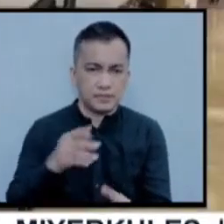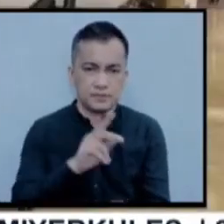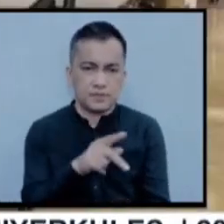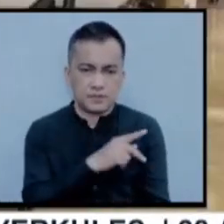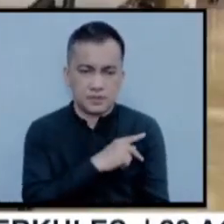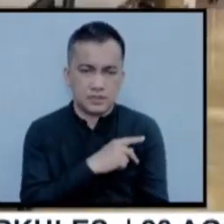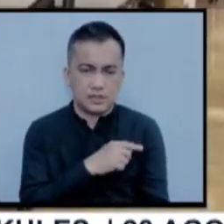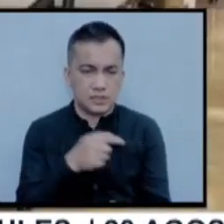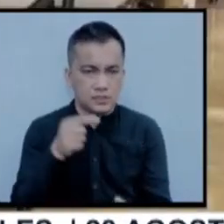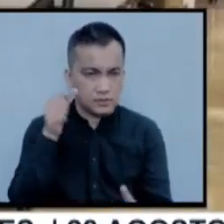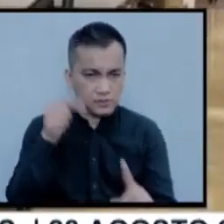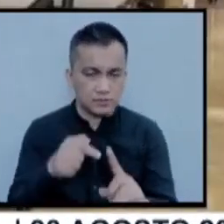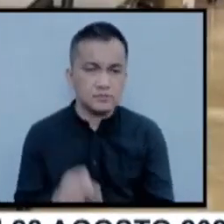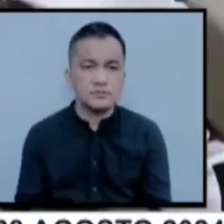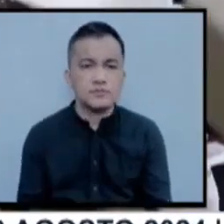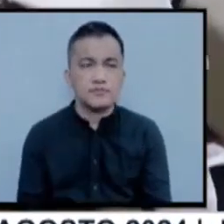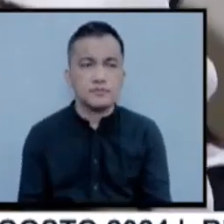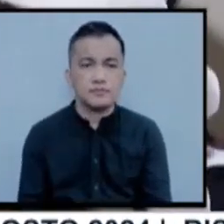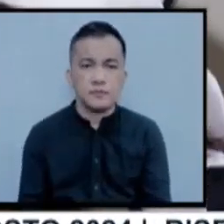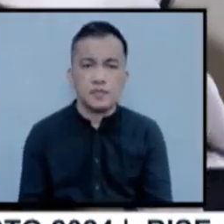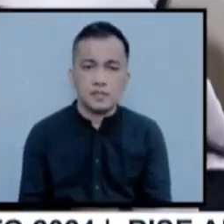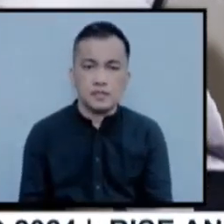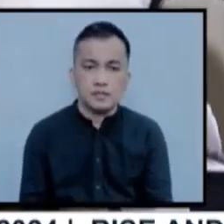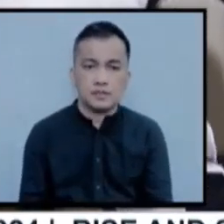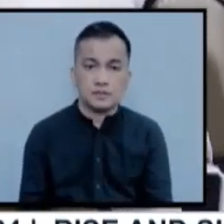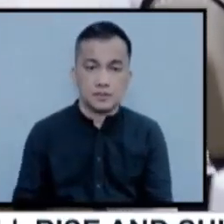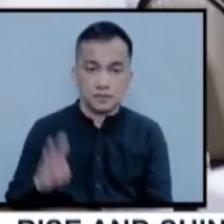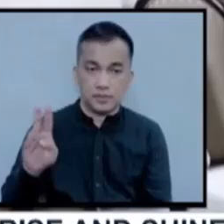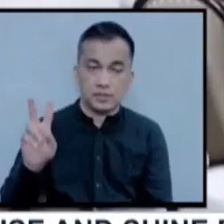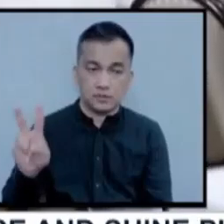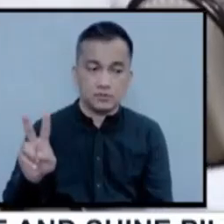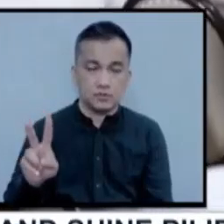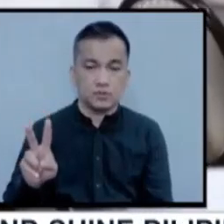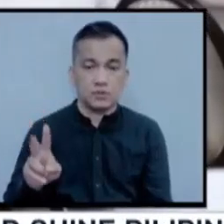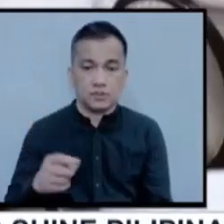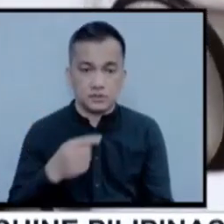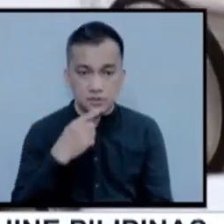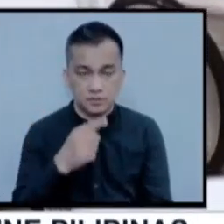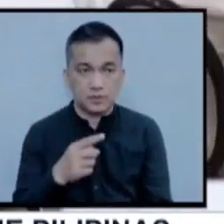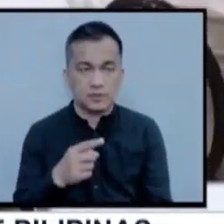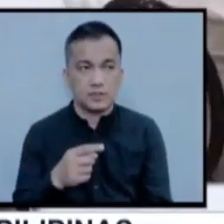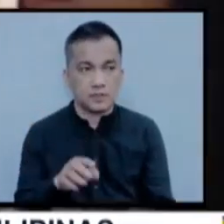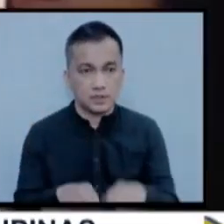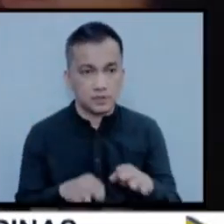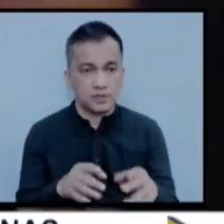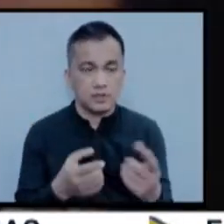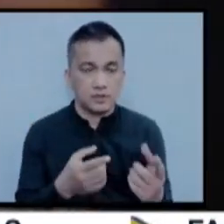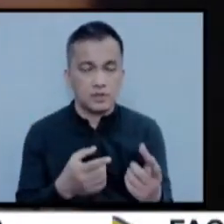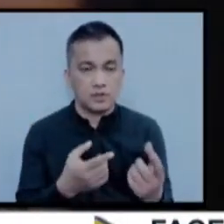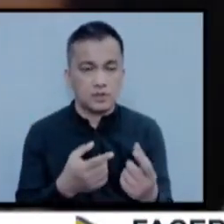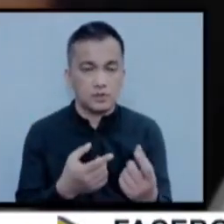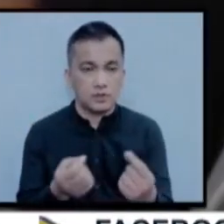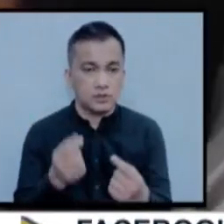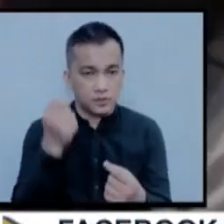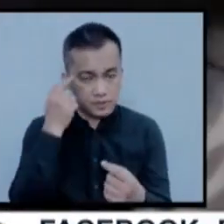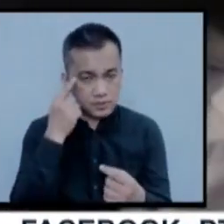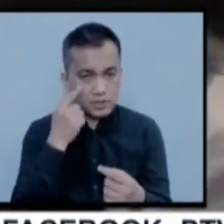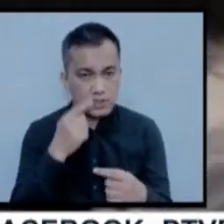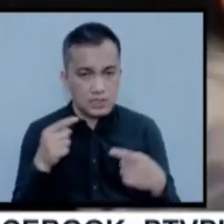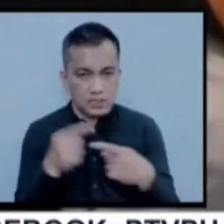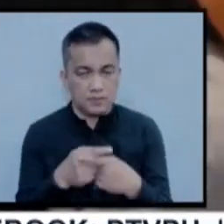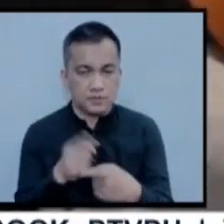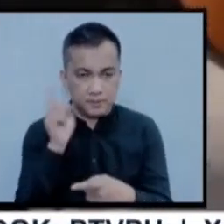bias pangong pamahala sa disinformation at fake news hinikayat niya rin ang mga